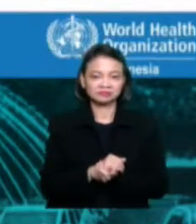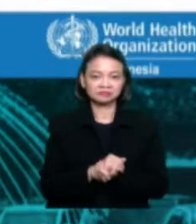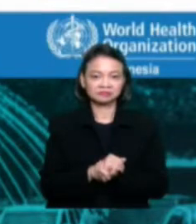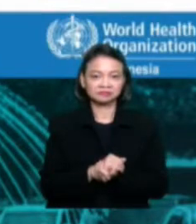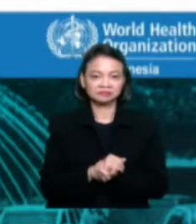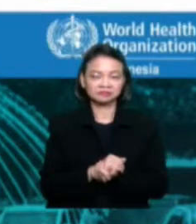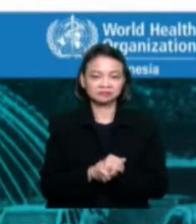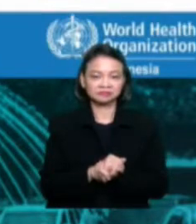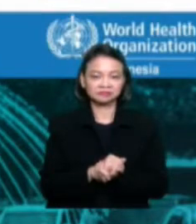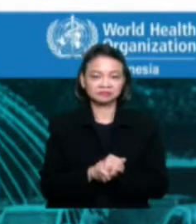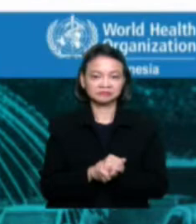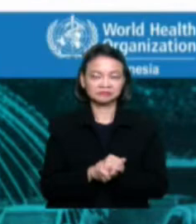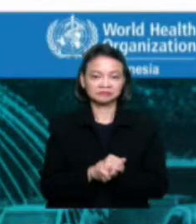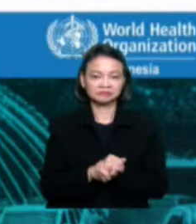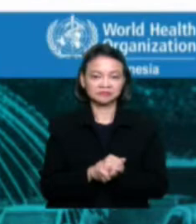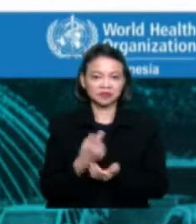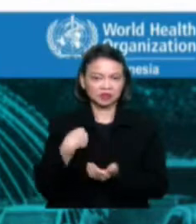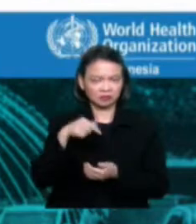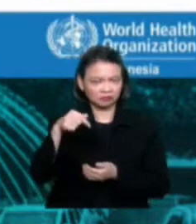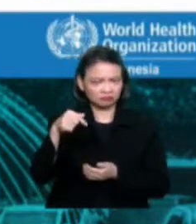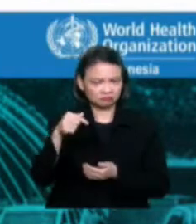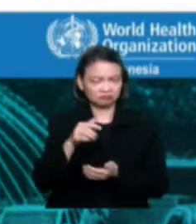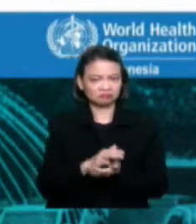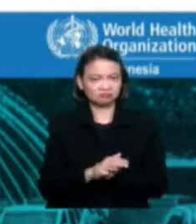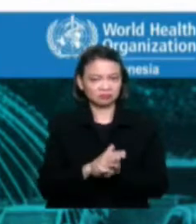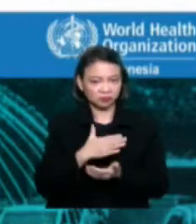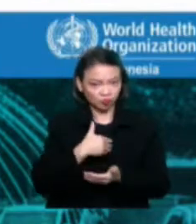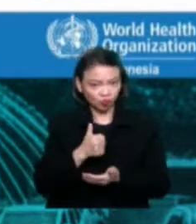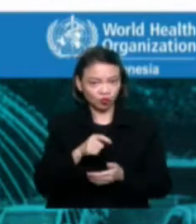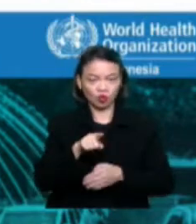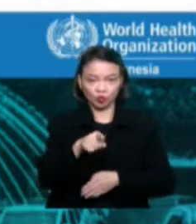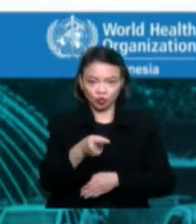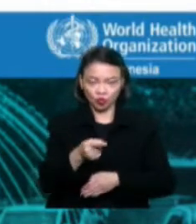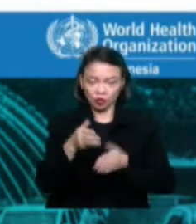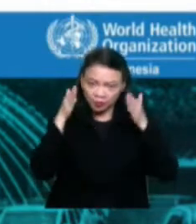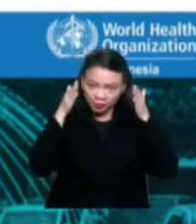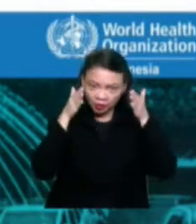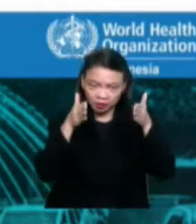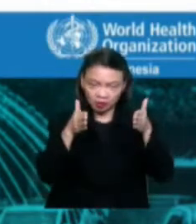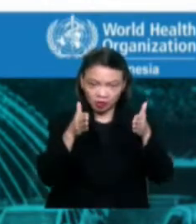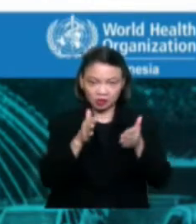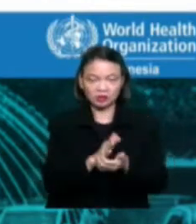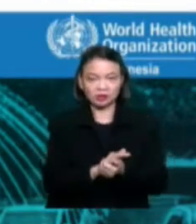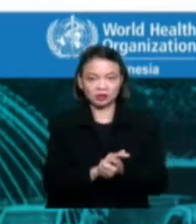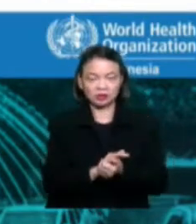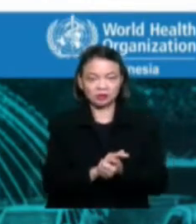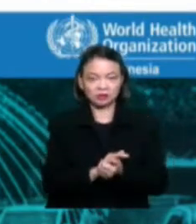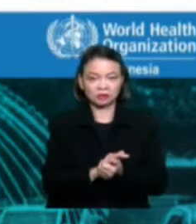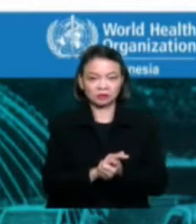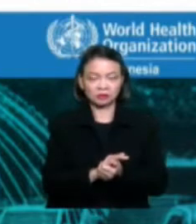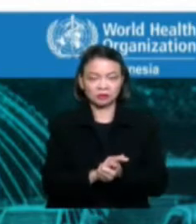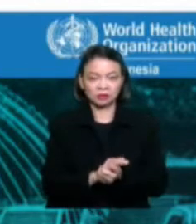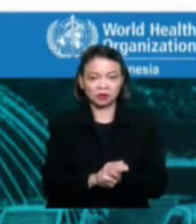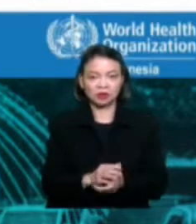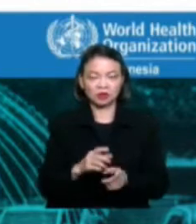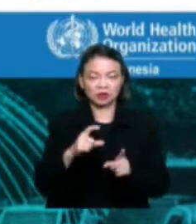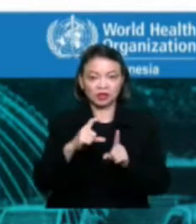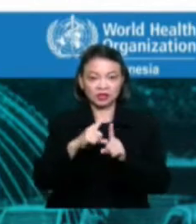value. And maybe educate these vendors on to make more traditional and healthier food option. There's quite a number of them